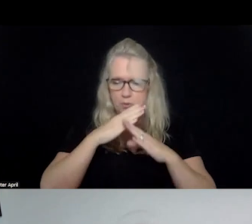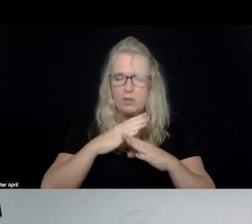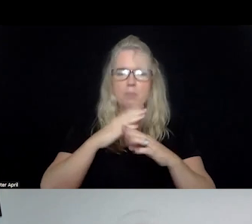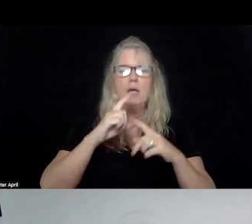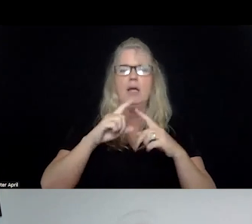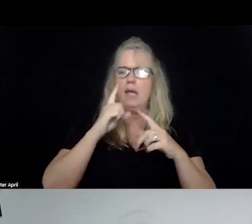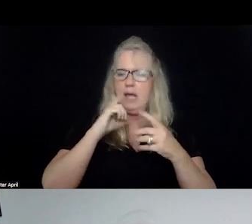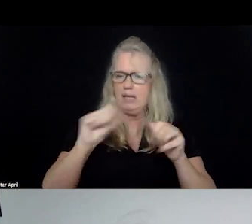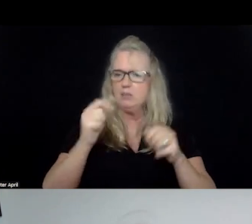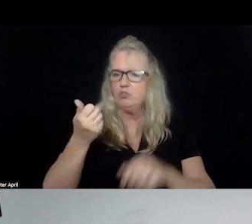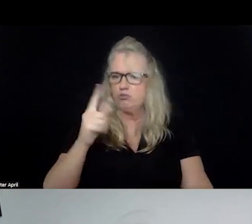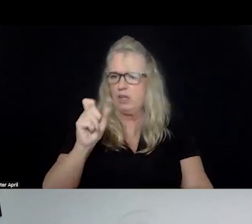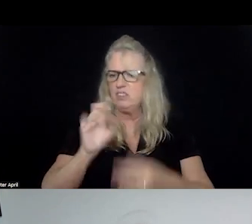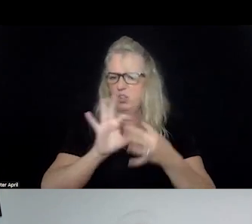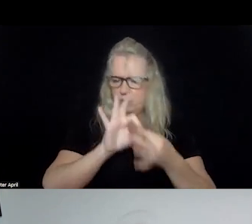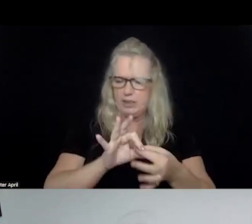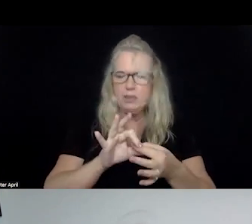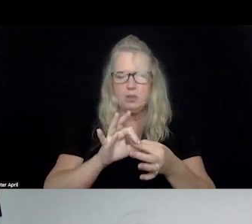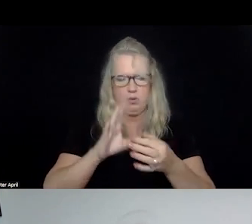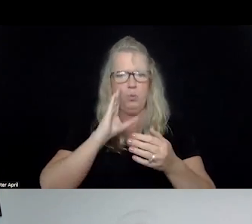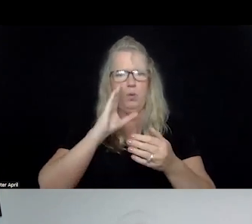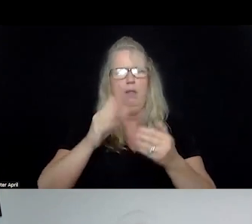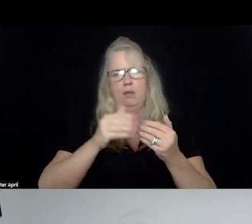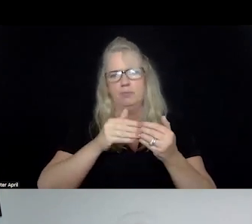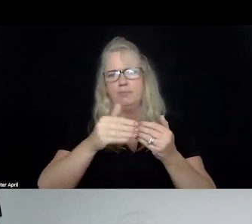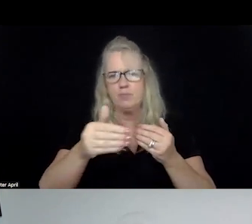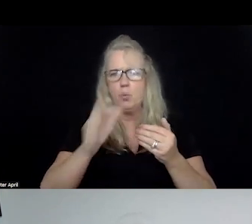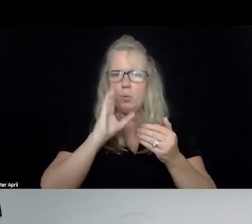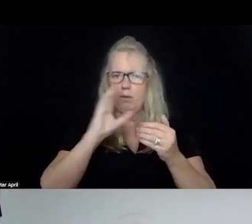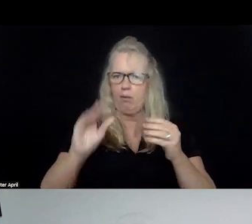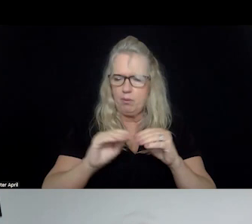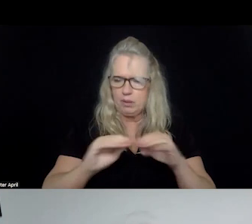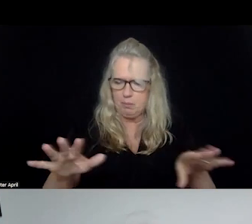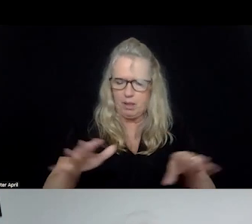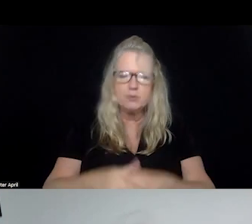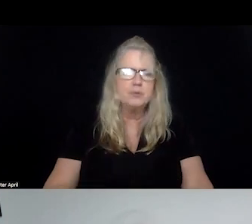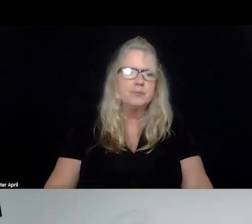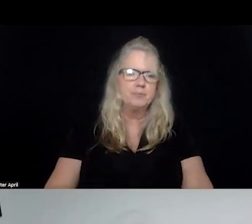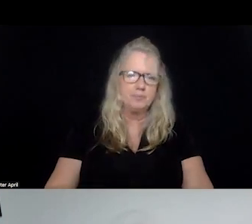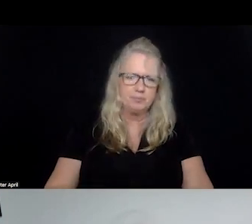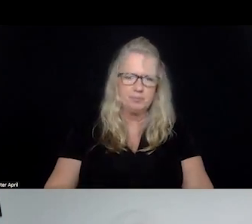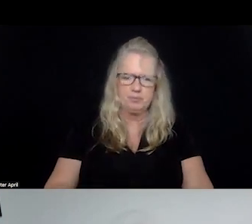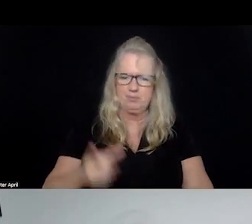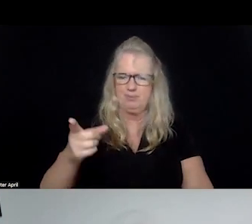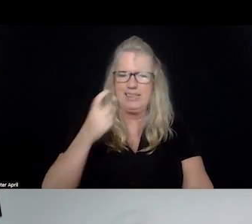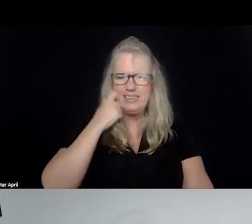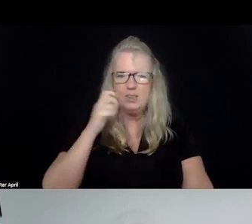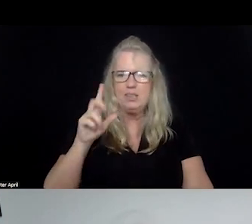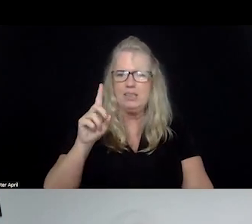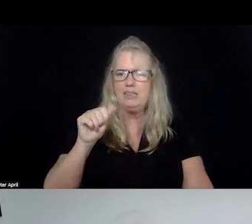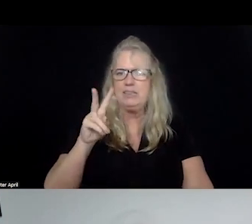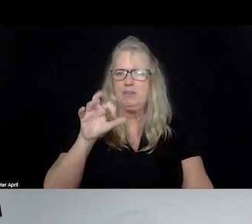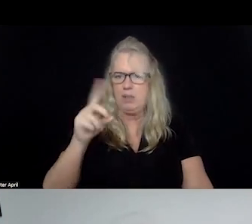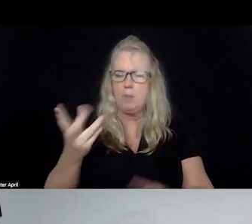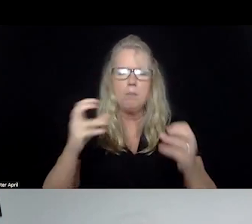crisis-related grants coming out. And as David mentioned, more